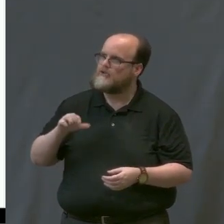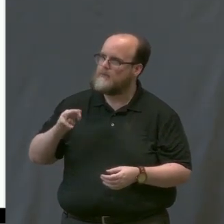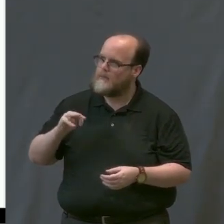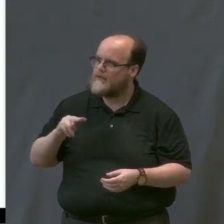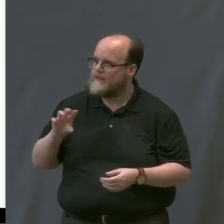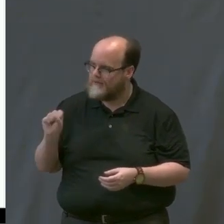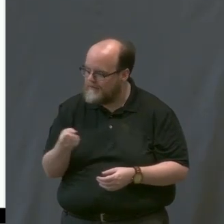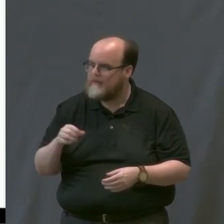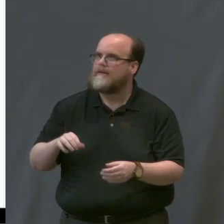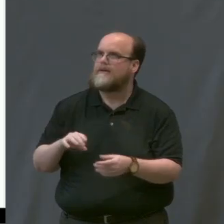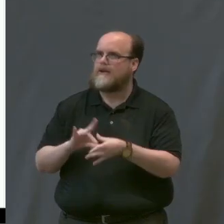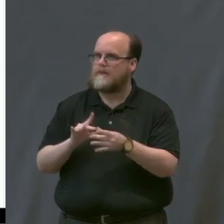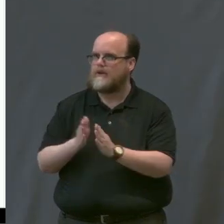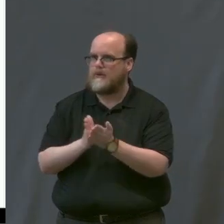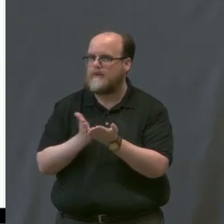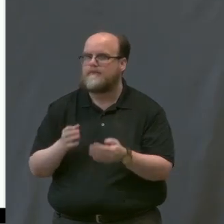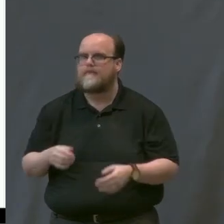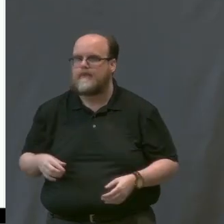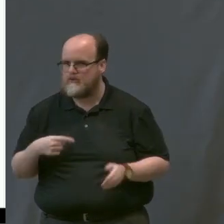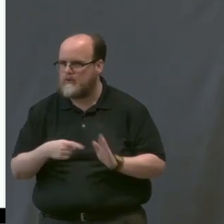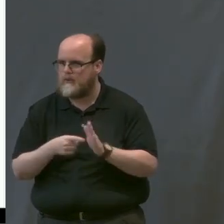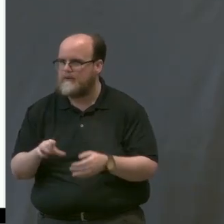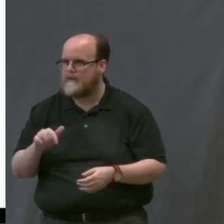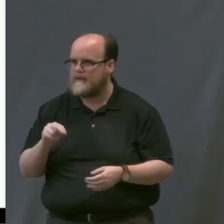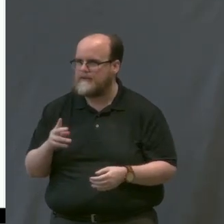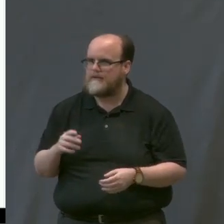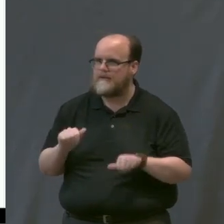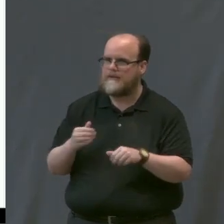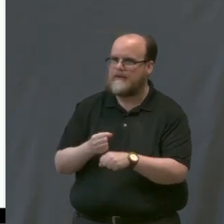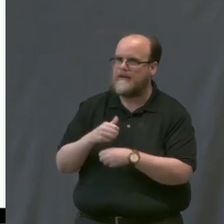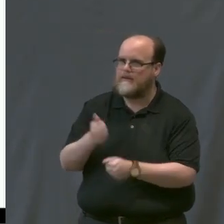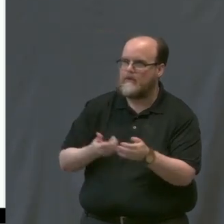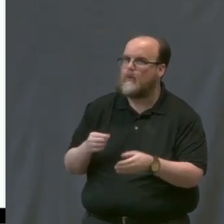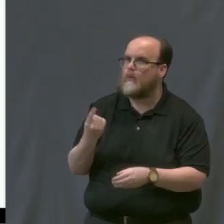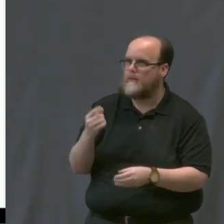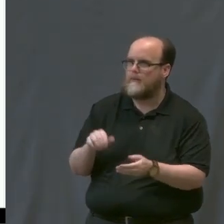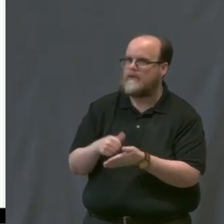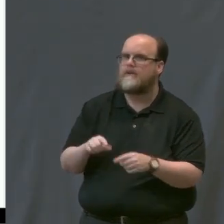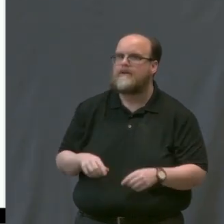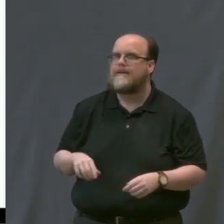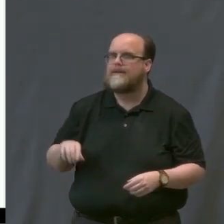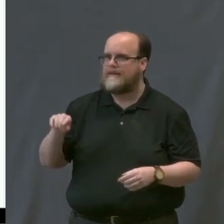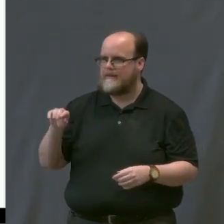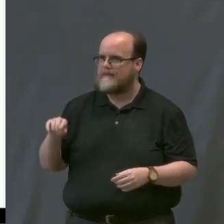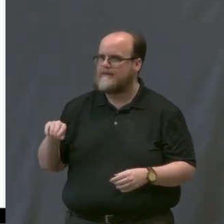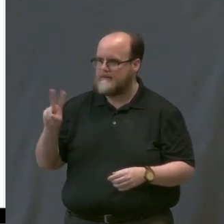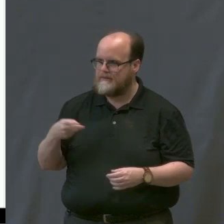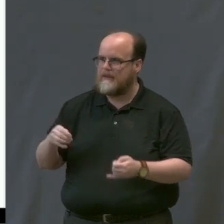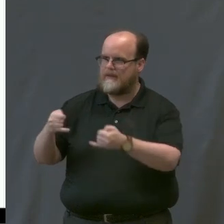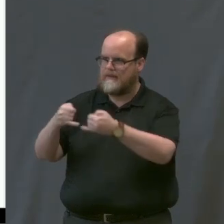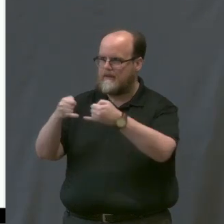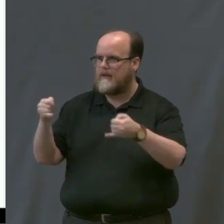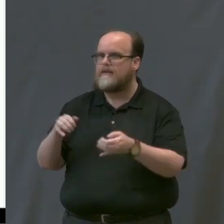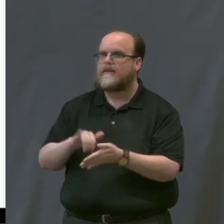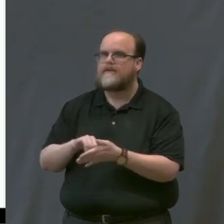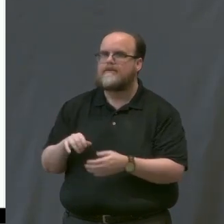In a minute, I'll show you a link where you get everything on a single page. The second row of this box is